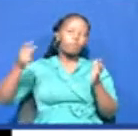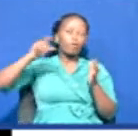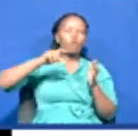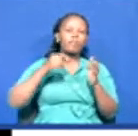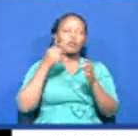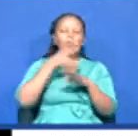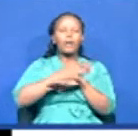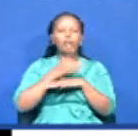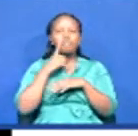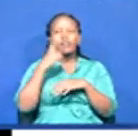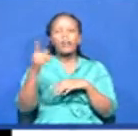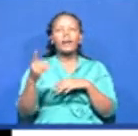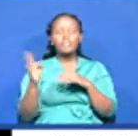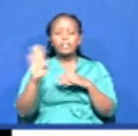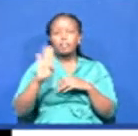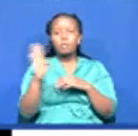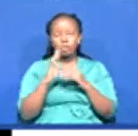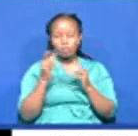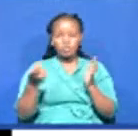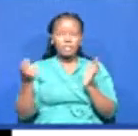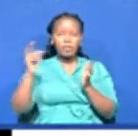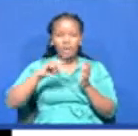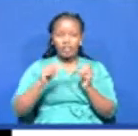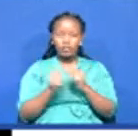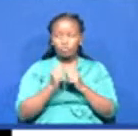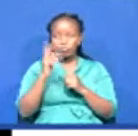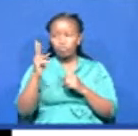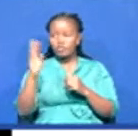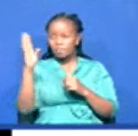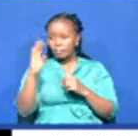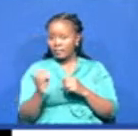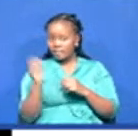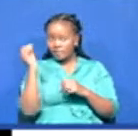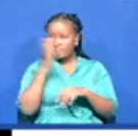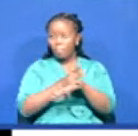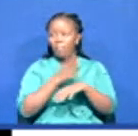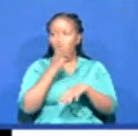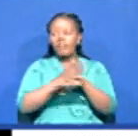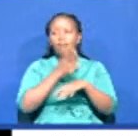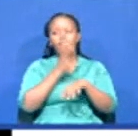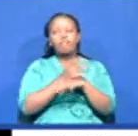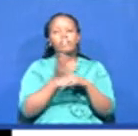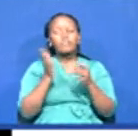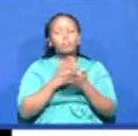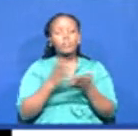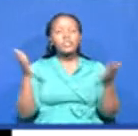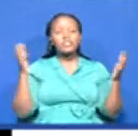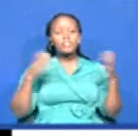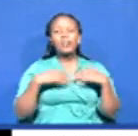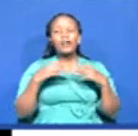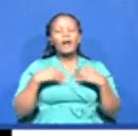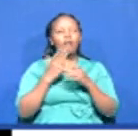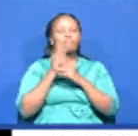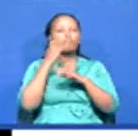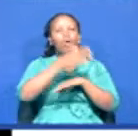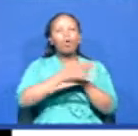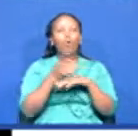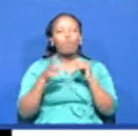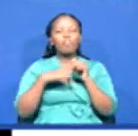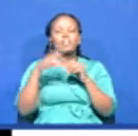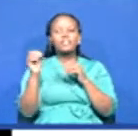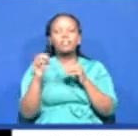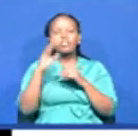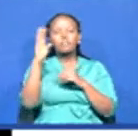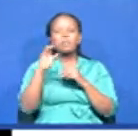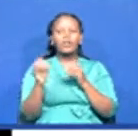which was a rise of 14%. Counterfeit products account for nearly 70% of all imports into